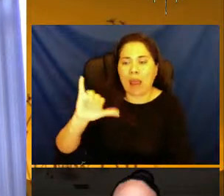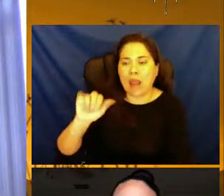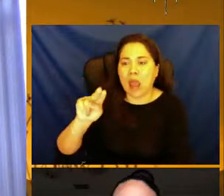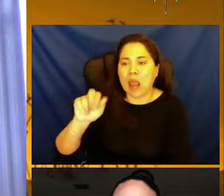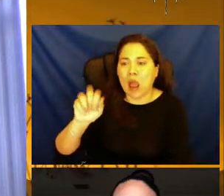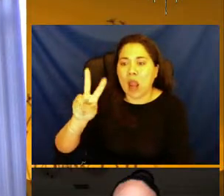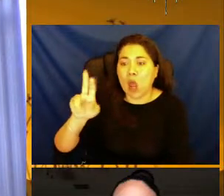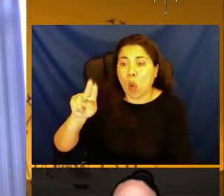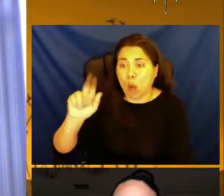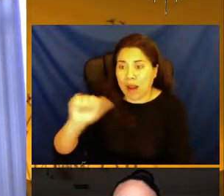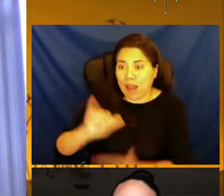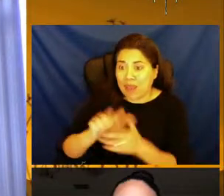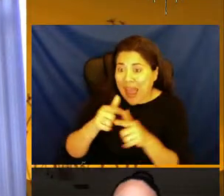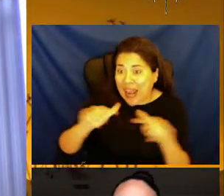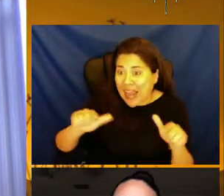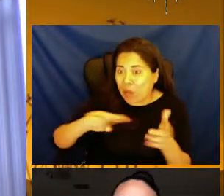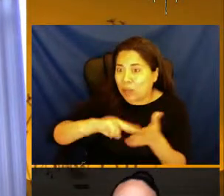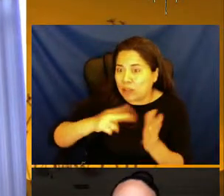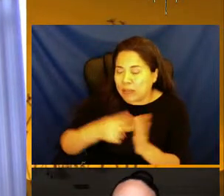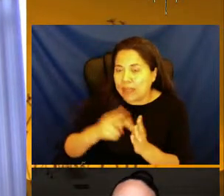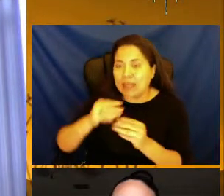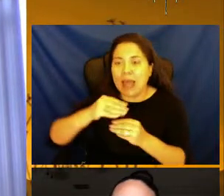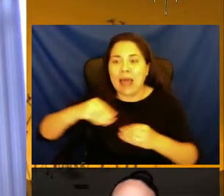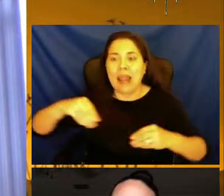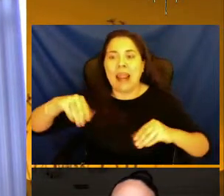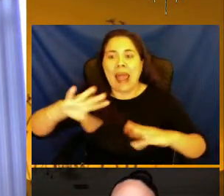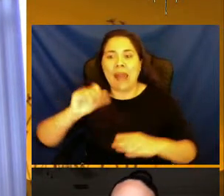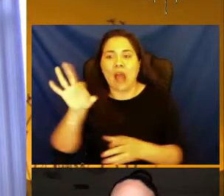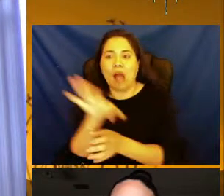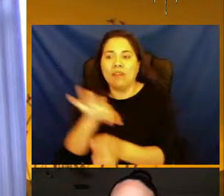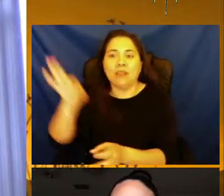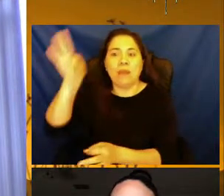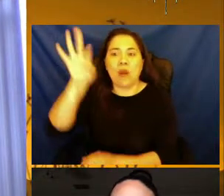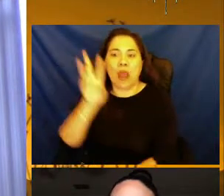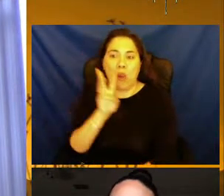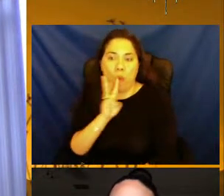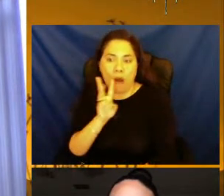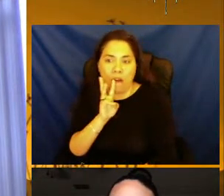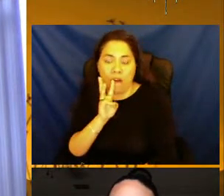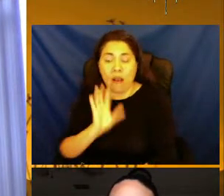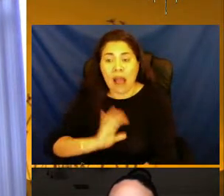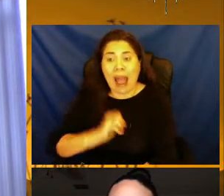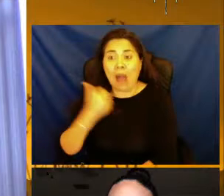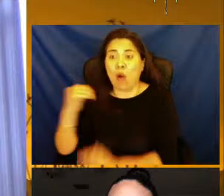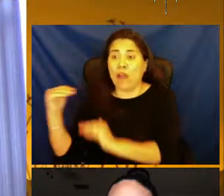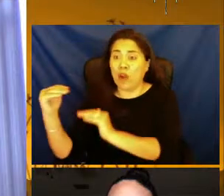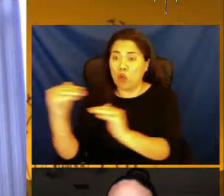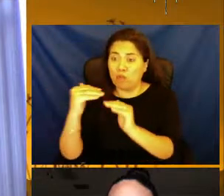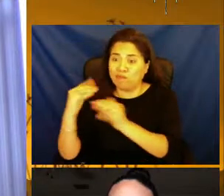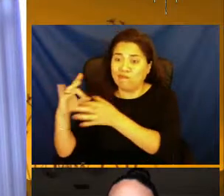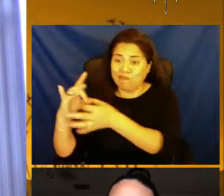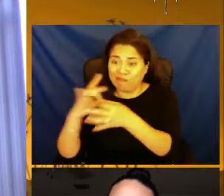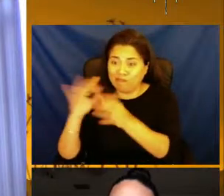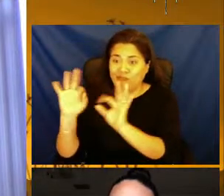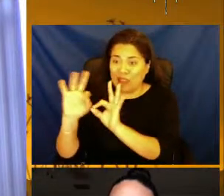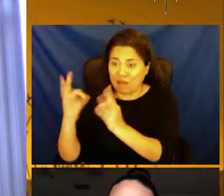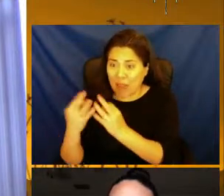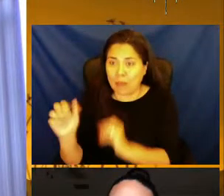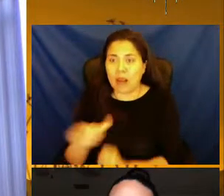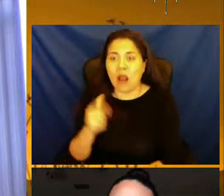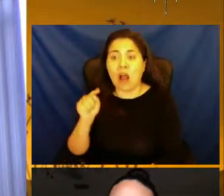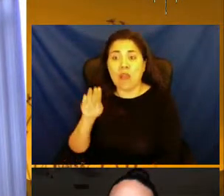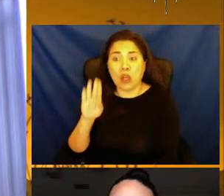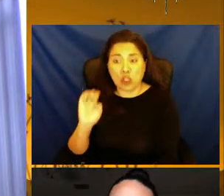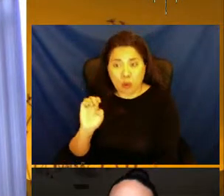Bahlat language means the land of the spirit waters. And to our other relatives and other tribal nations that live in the South